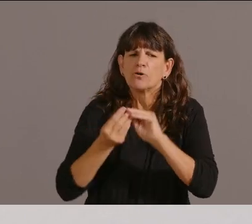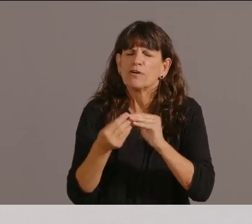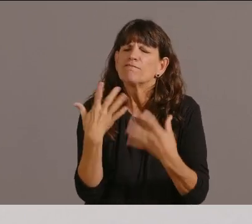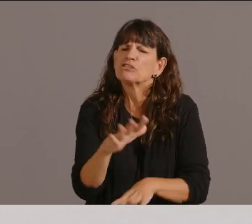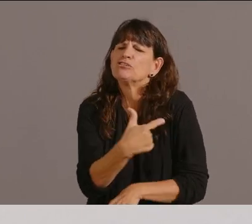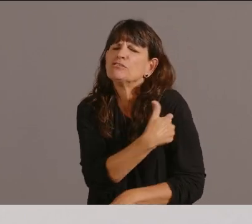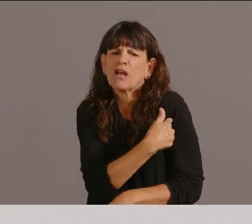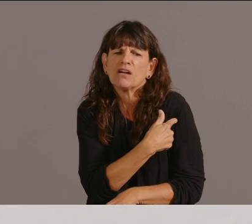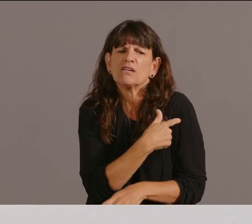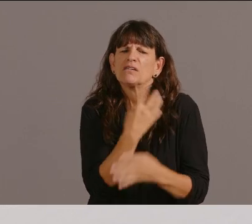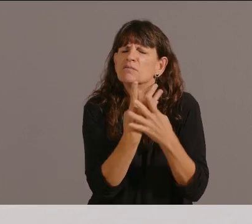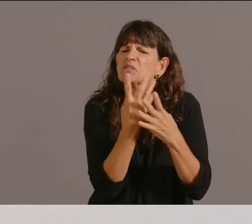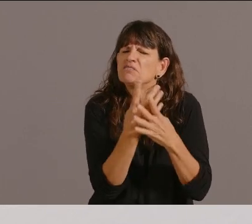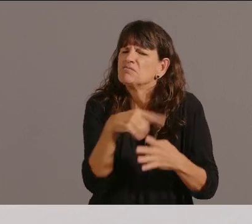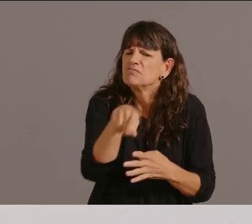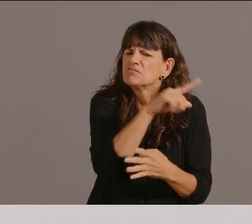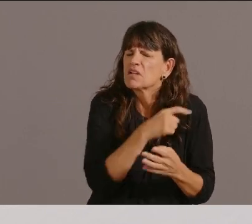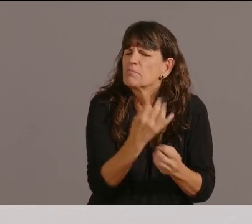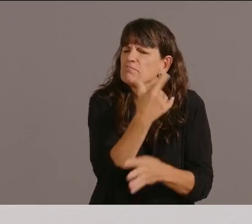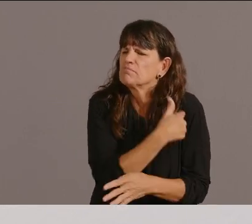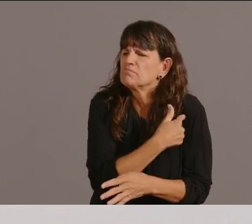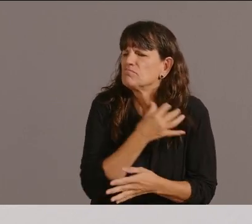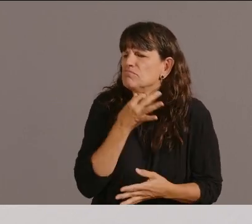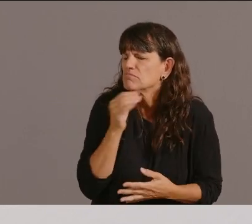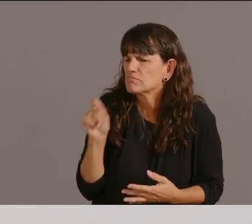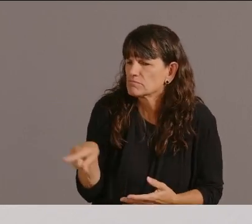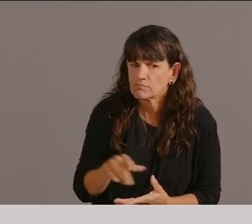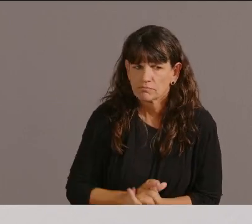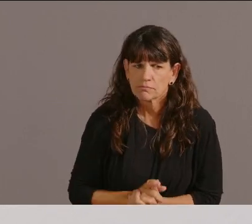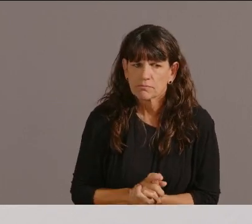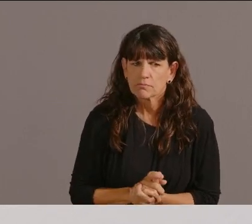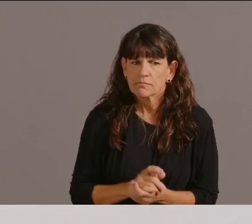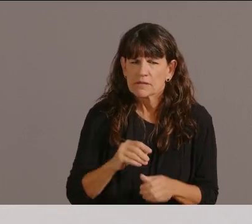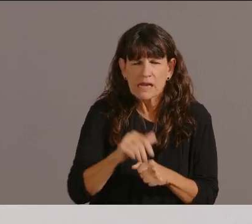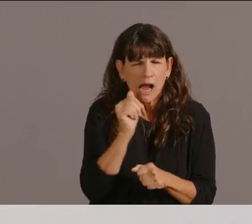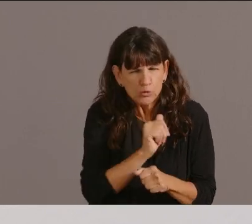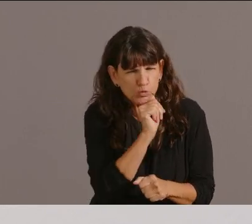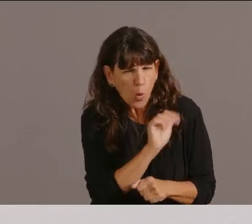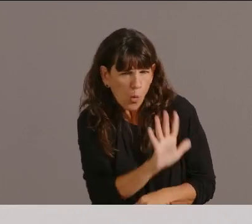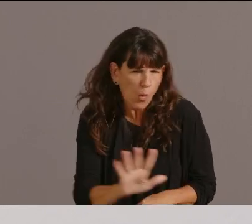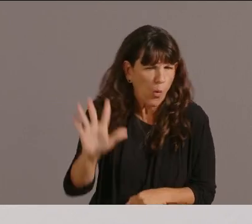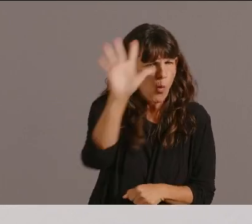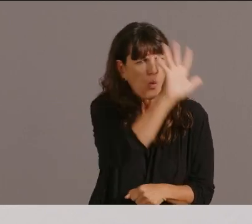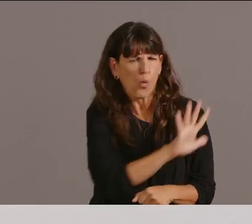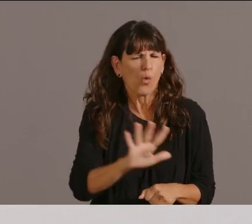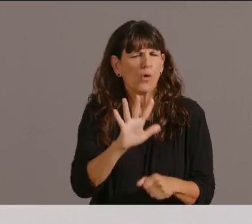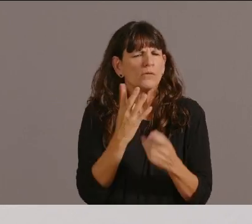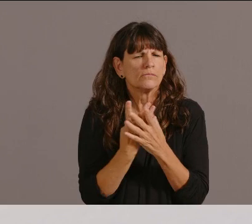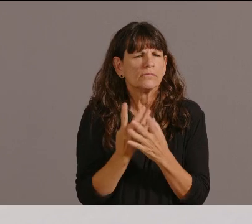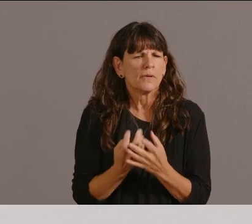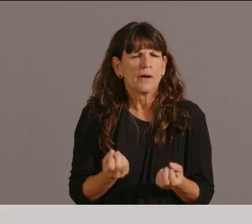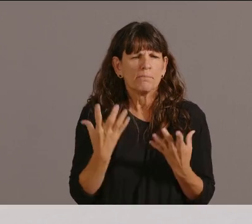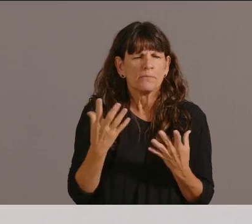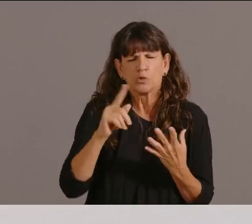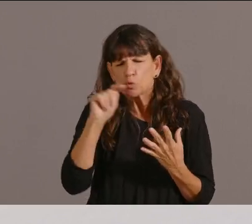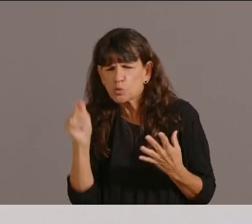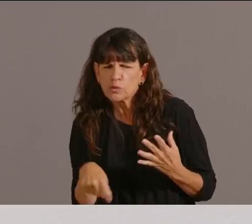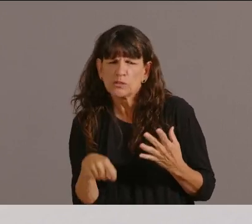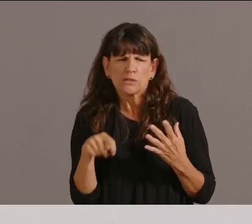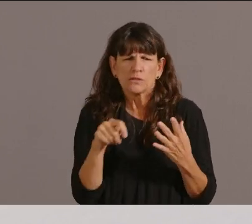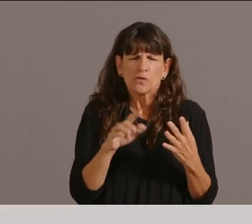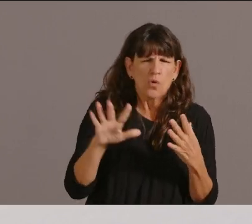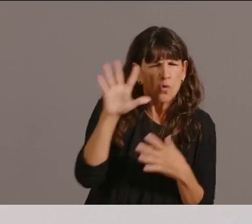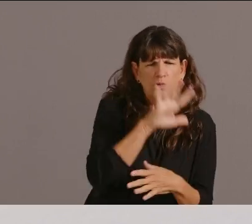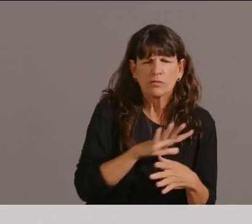vaccinated in the Arizona State Prison Complex in Tucson, for example, or just across the board? I don't